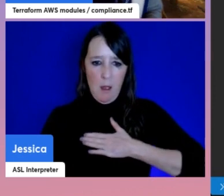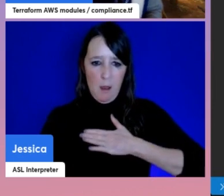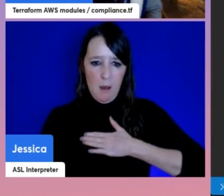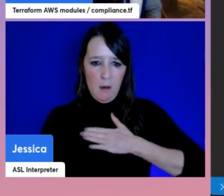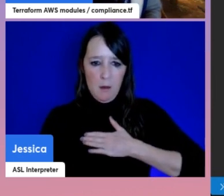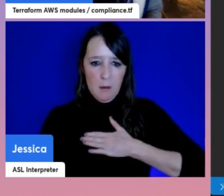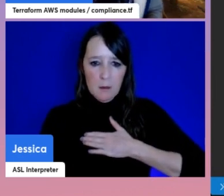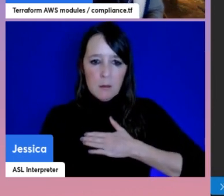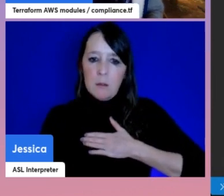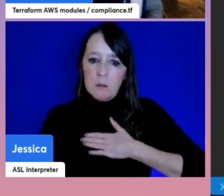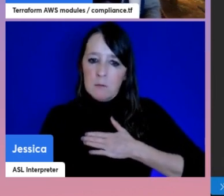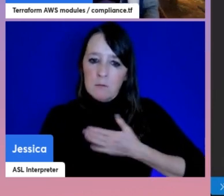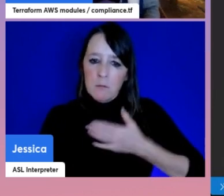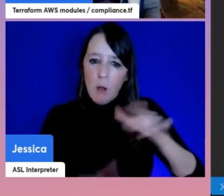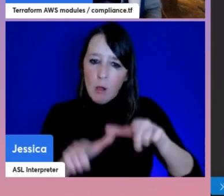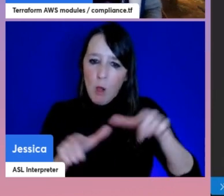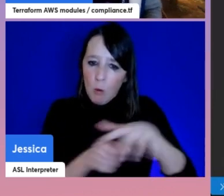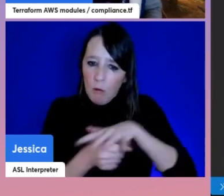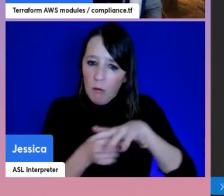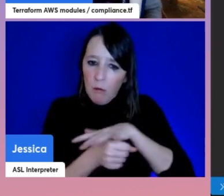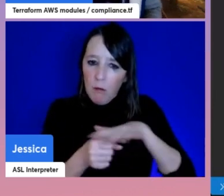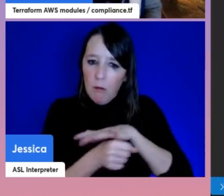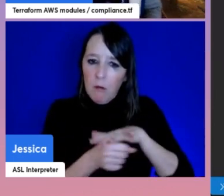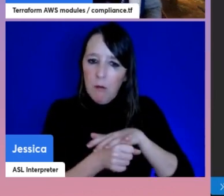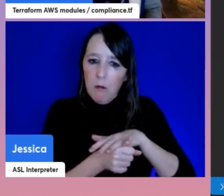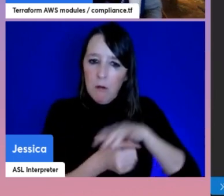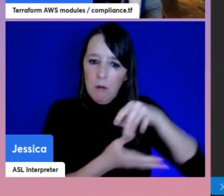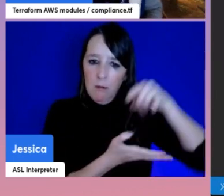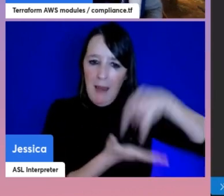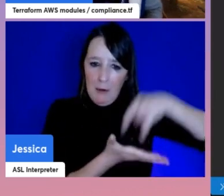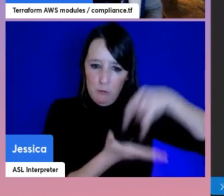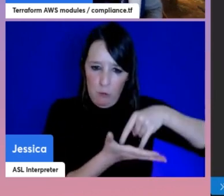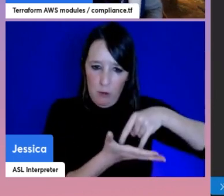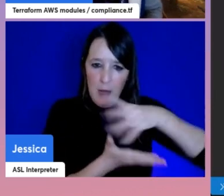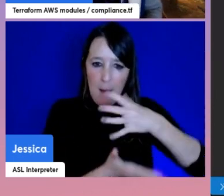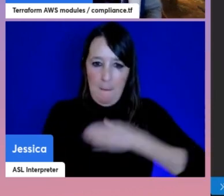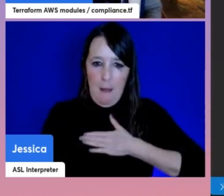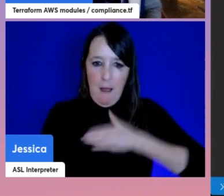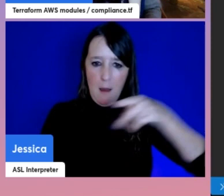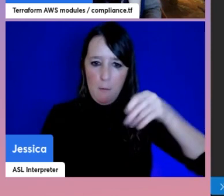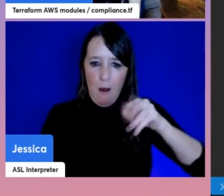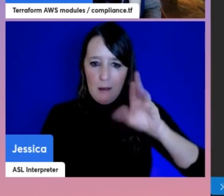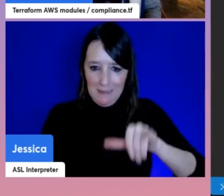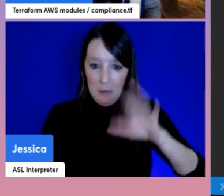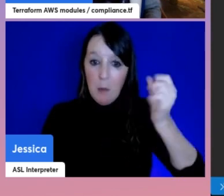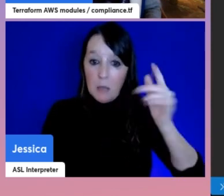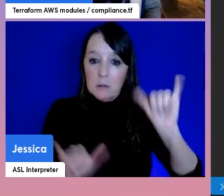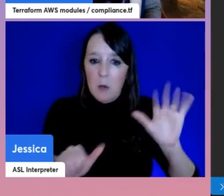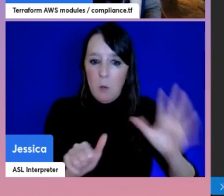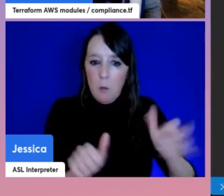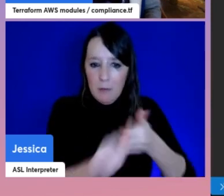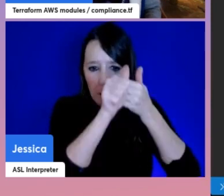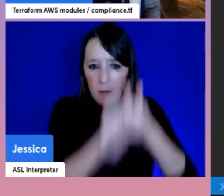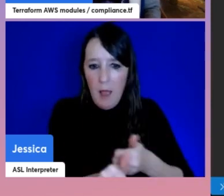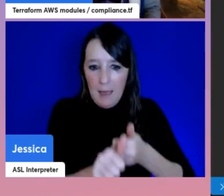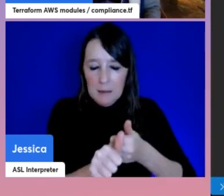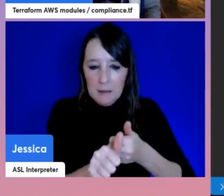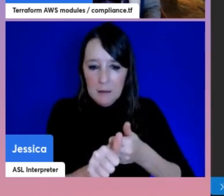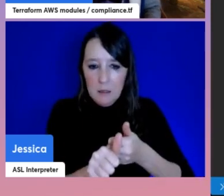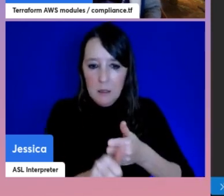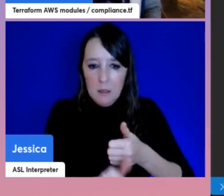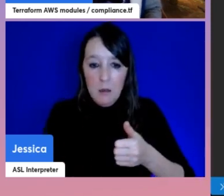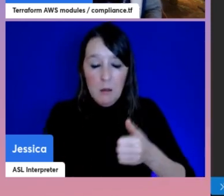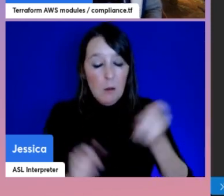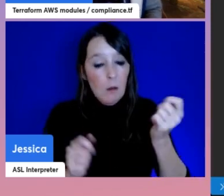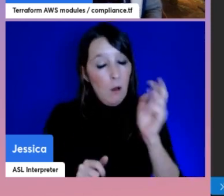local ngrok proxy to my local host, but it will be compliance.tf, where all